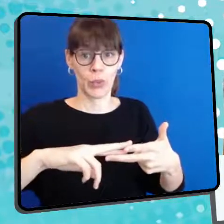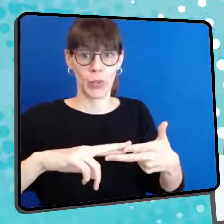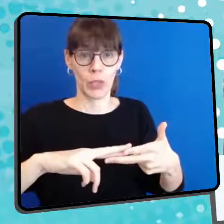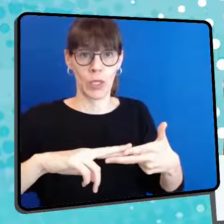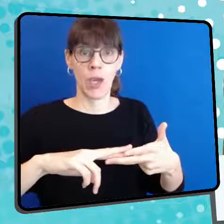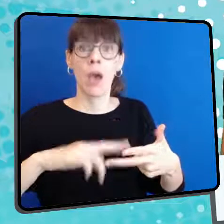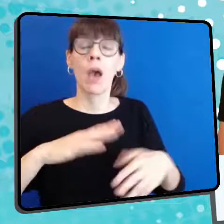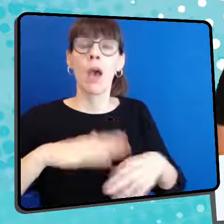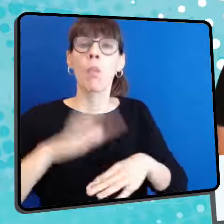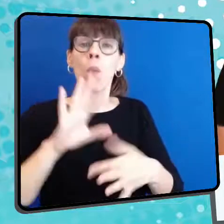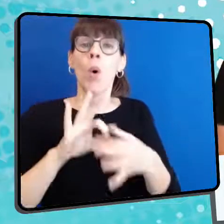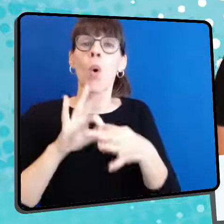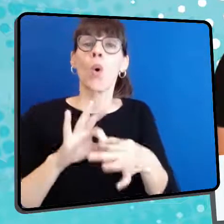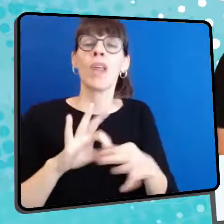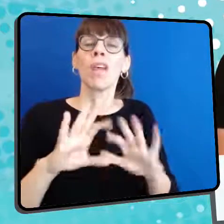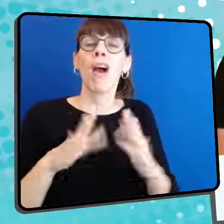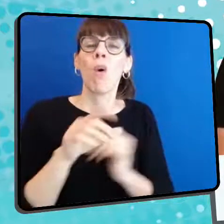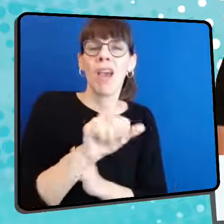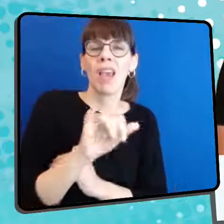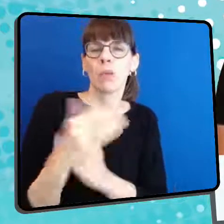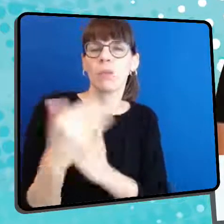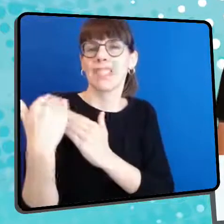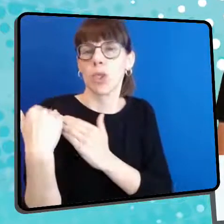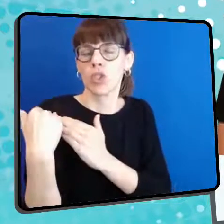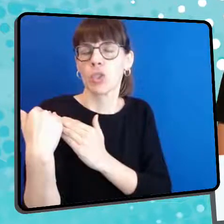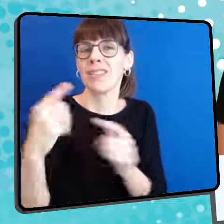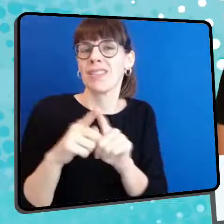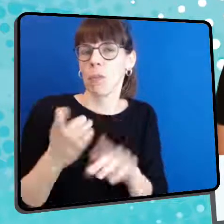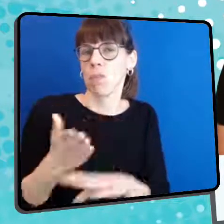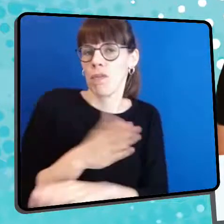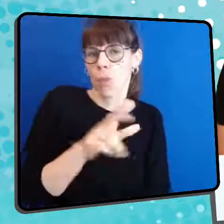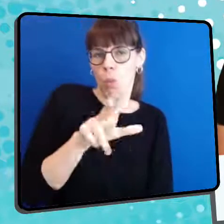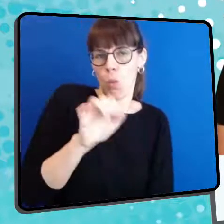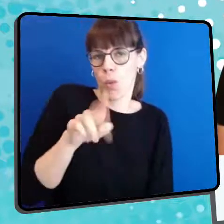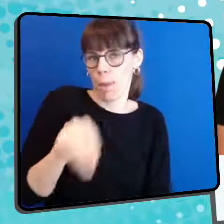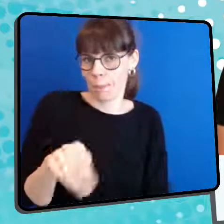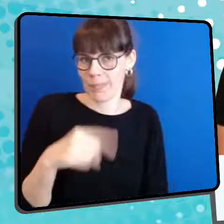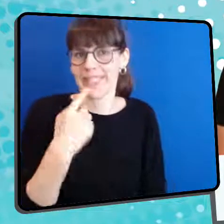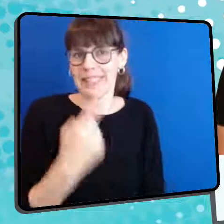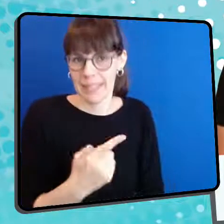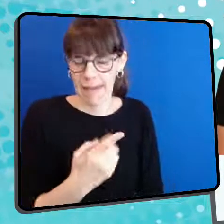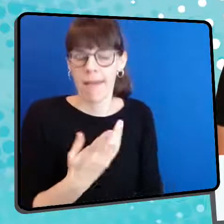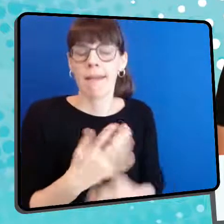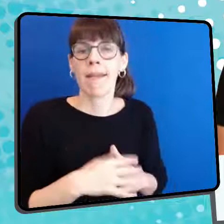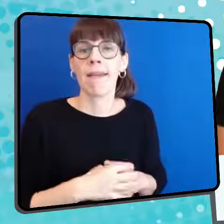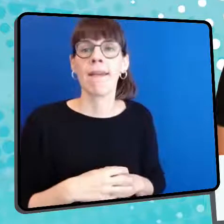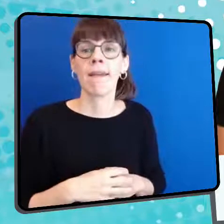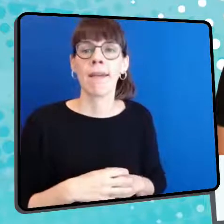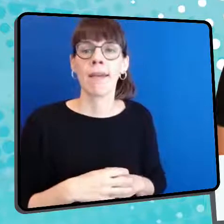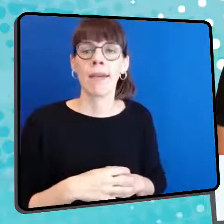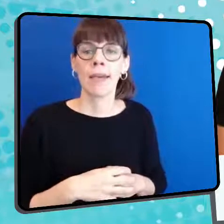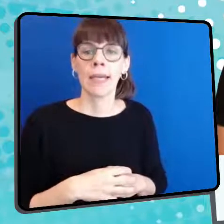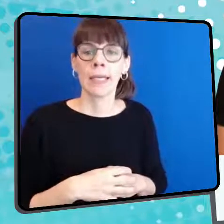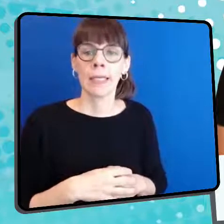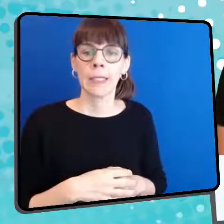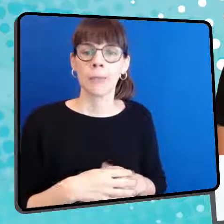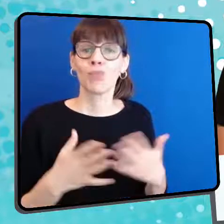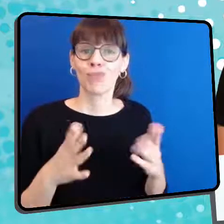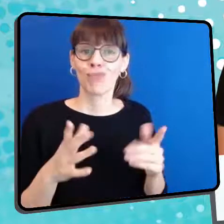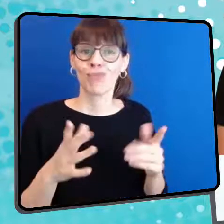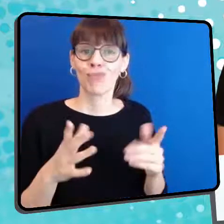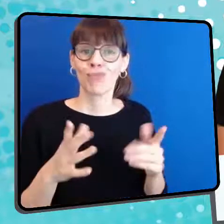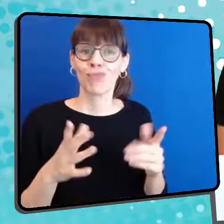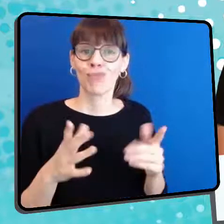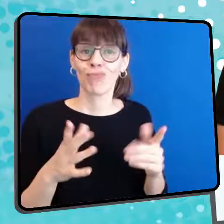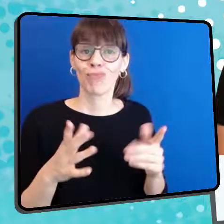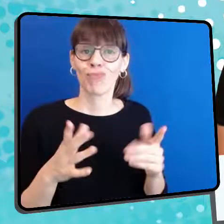Willem mentioned. So he was fortunate at Build to actually be chatting with some of the people who were building this kind of technology. And so